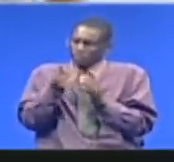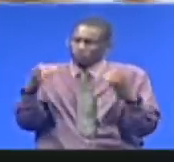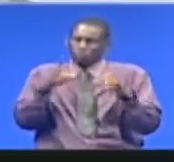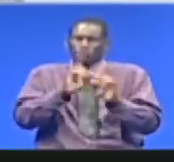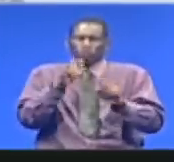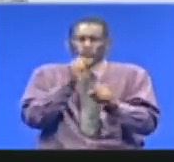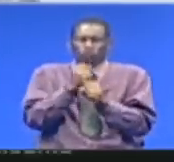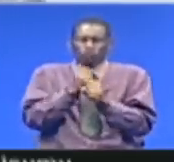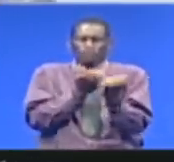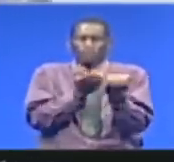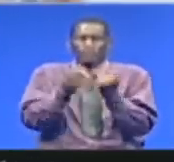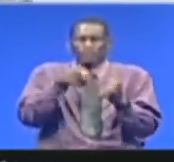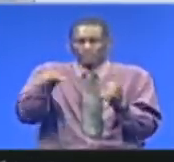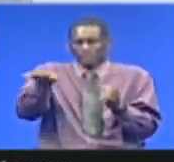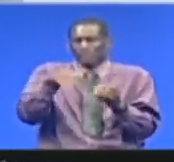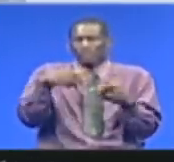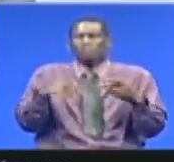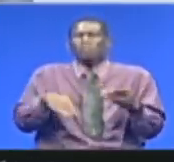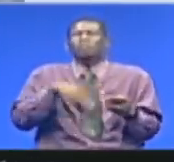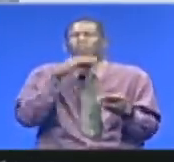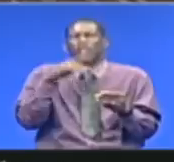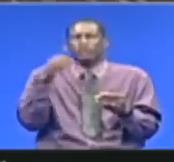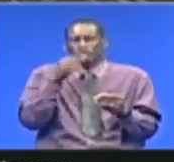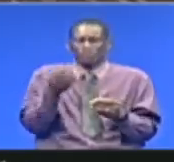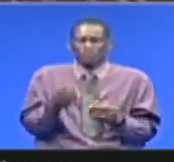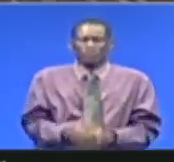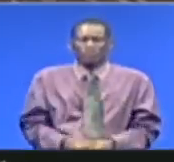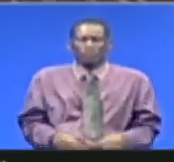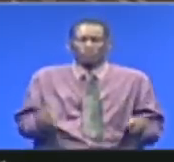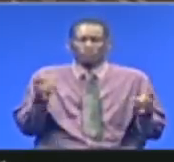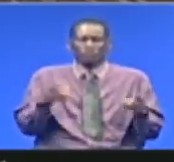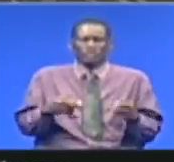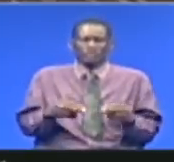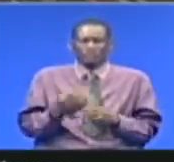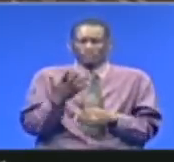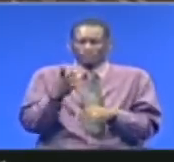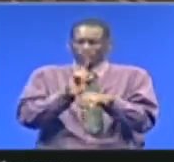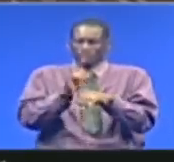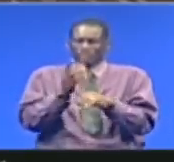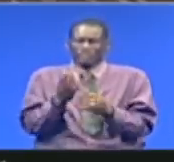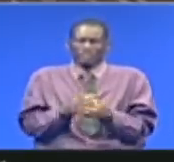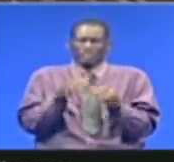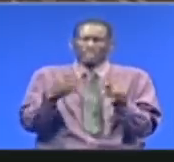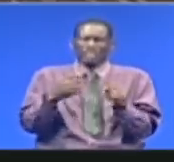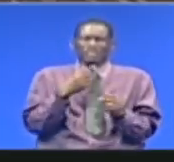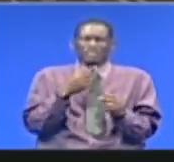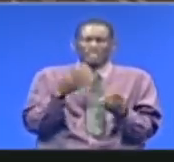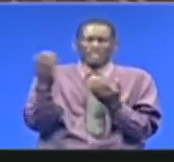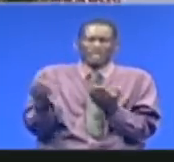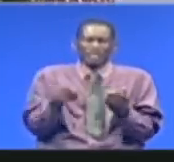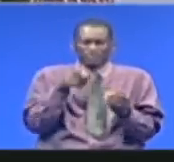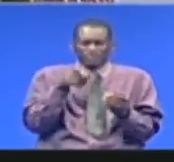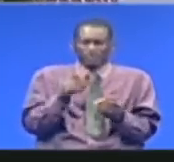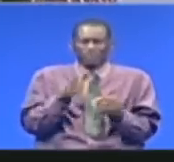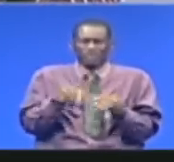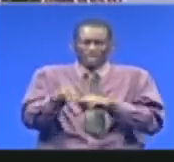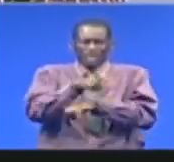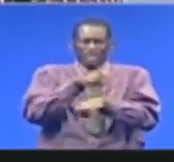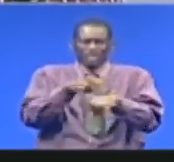place, people will die and there will be violence. All right. Yeah. Closing remarks, five now, seconds. I would say let this be a